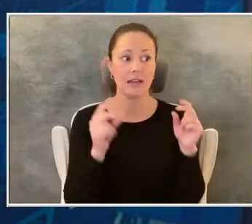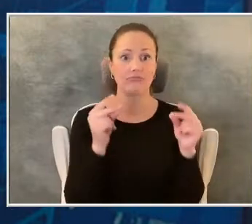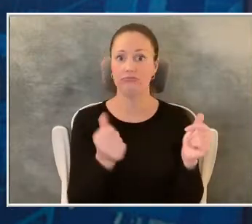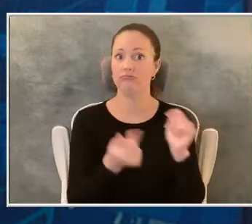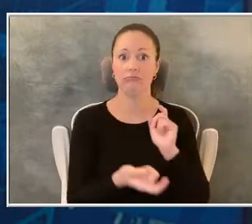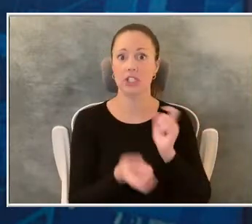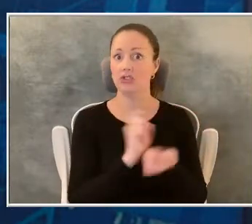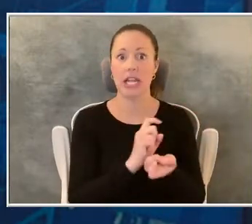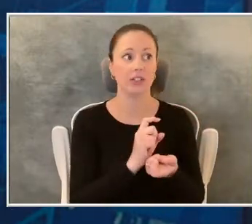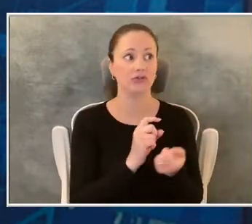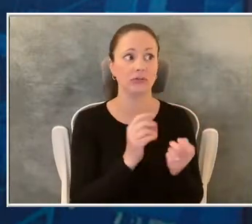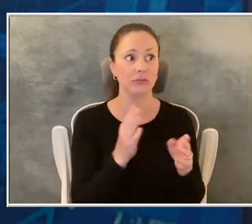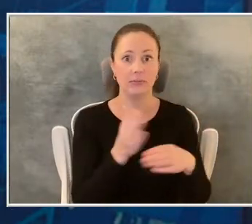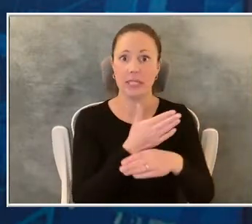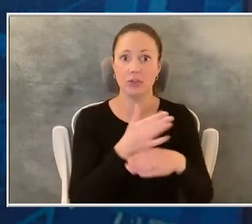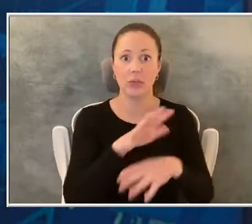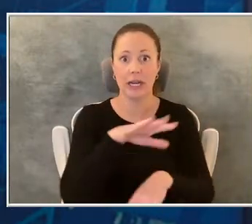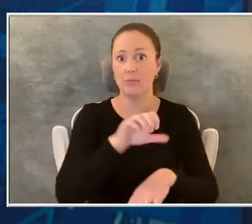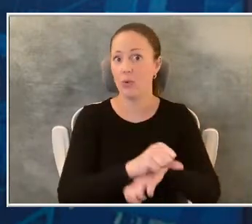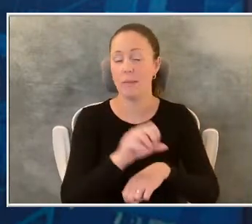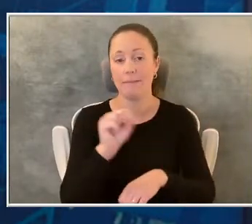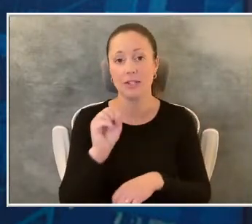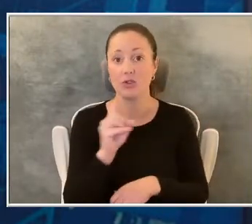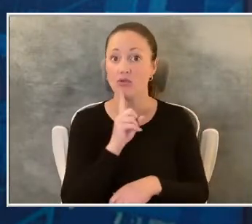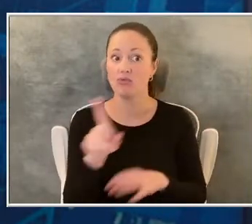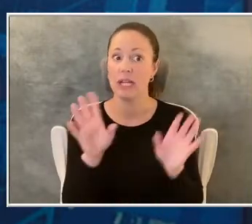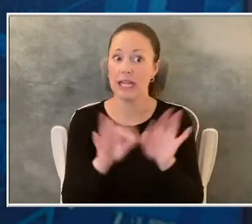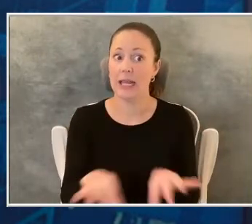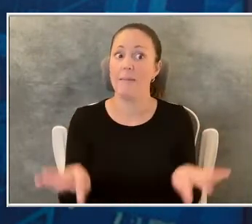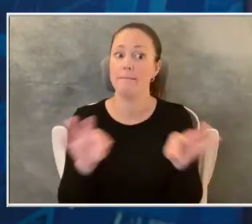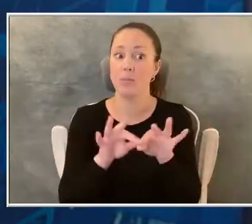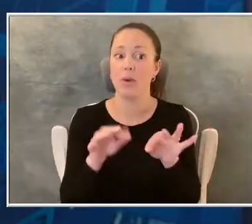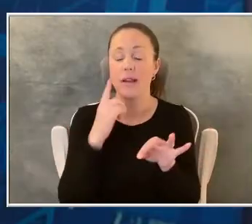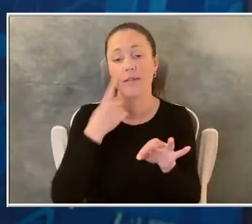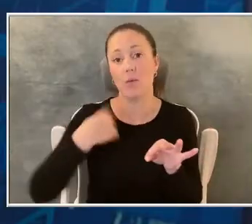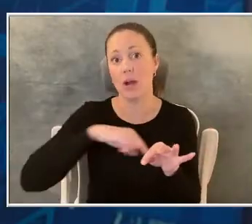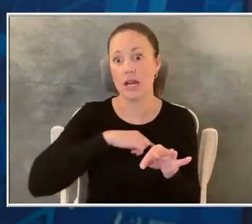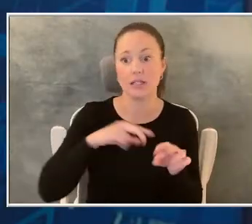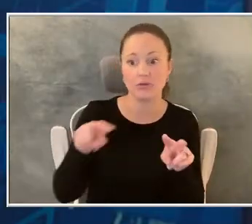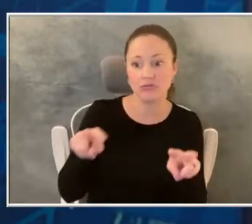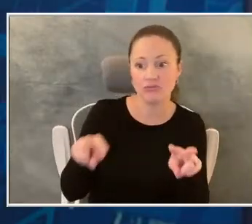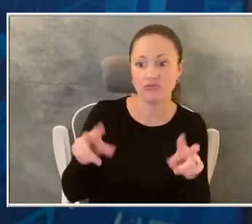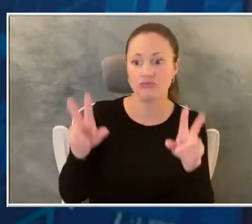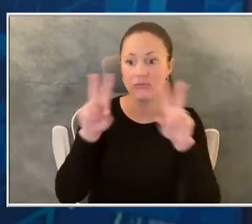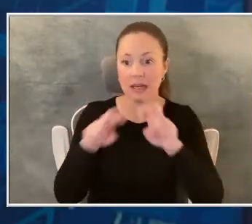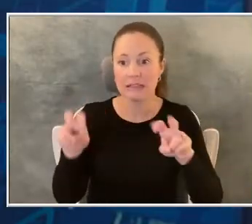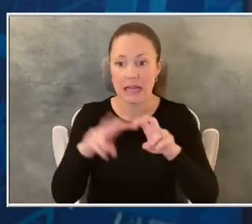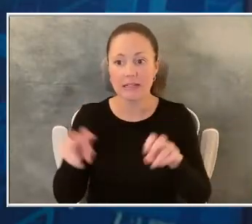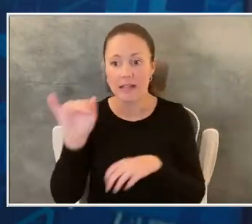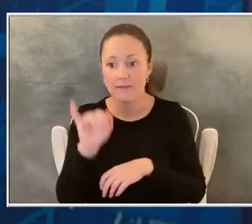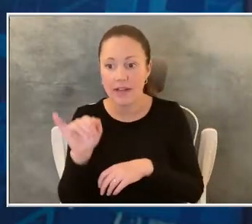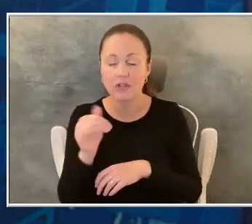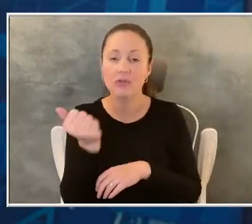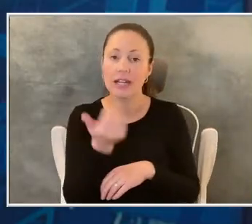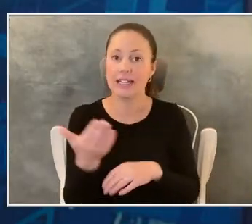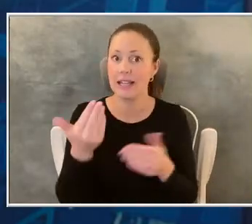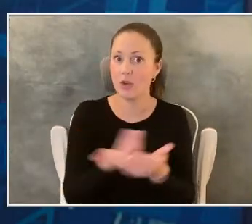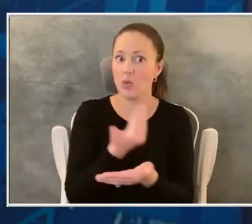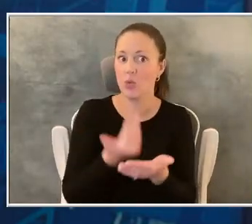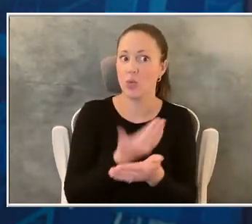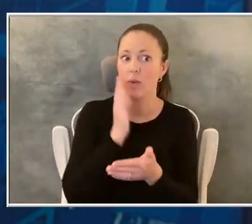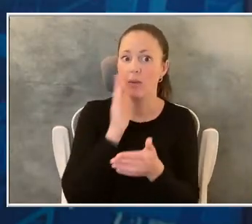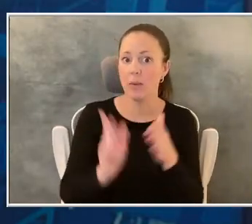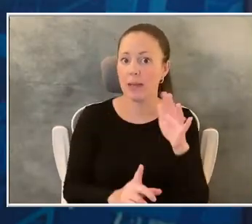can arise. And so it is very critical that we're assessing for infection, anything new that's coming up or anything